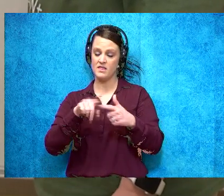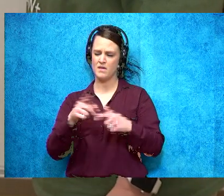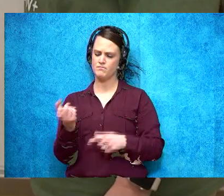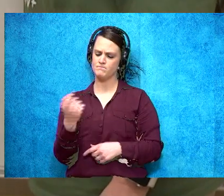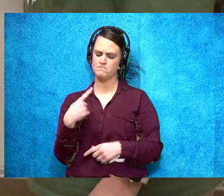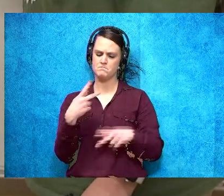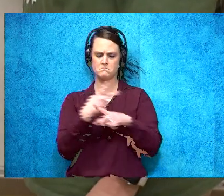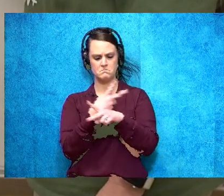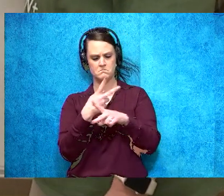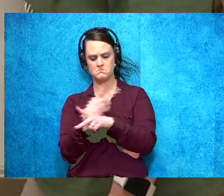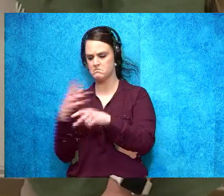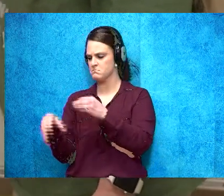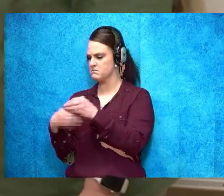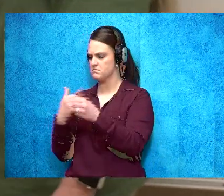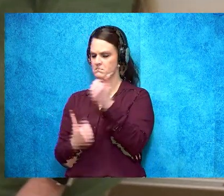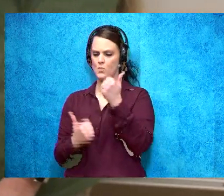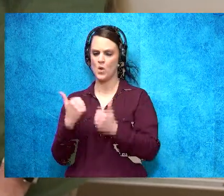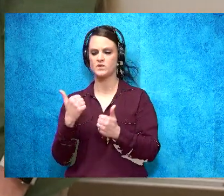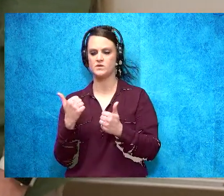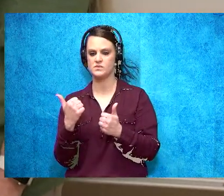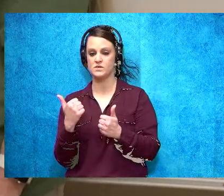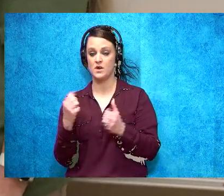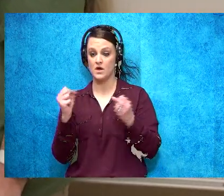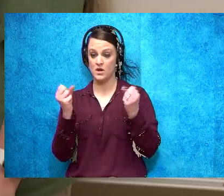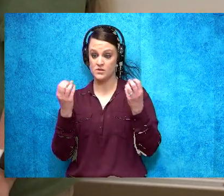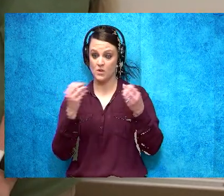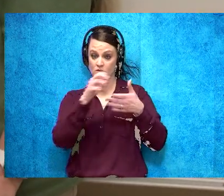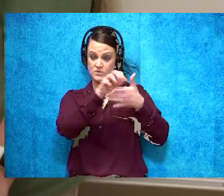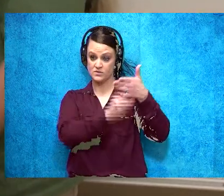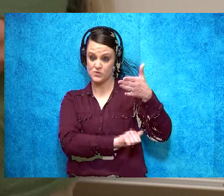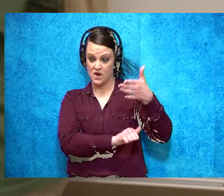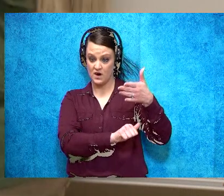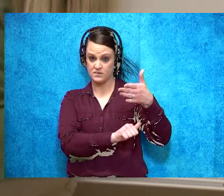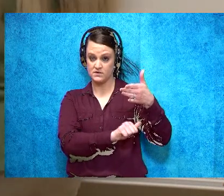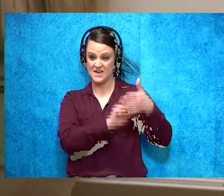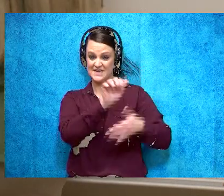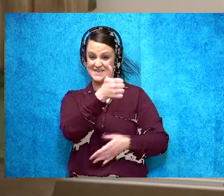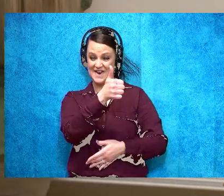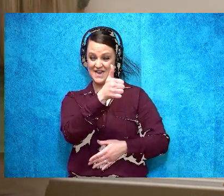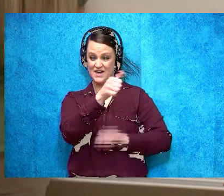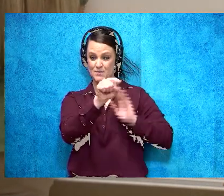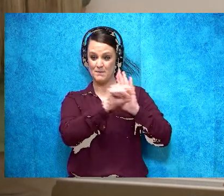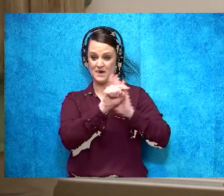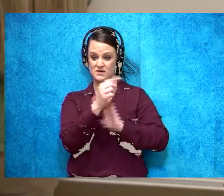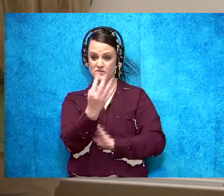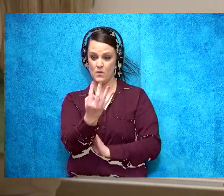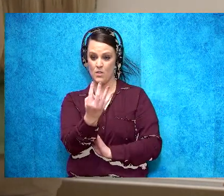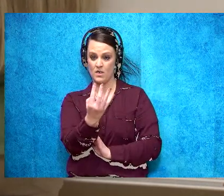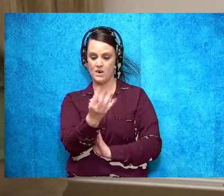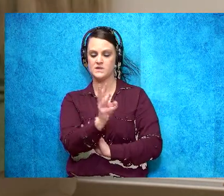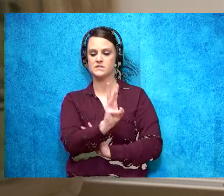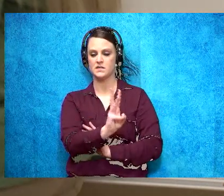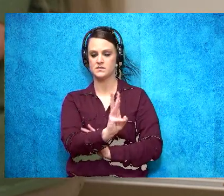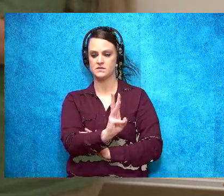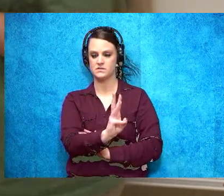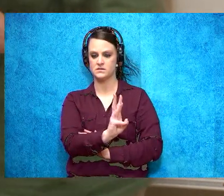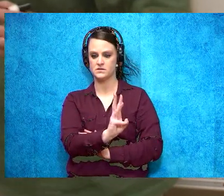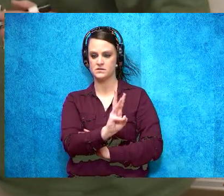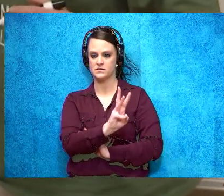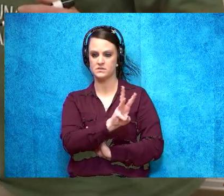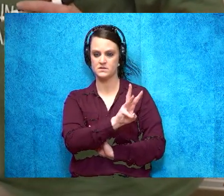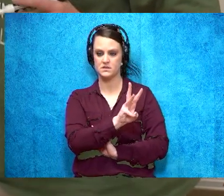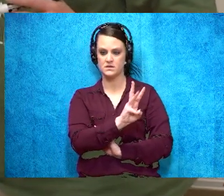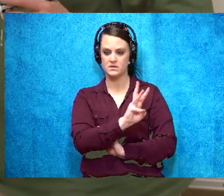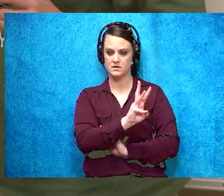add? So if we subtract 10 minus 4, we get a 6.